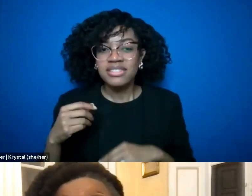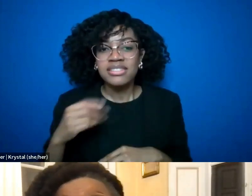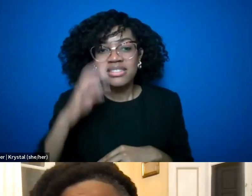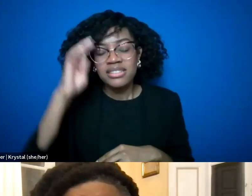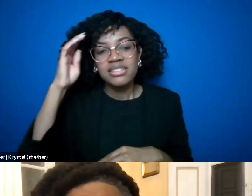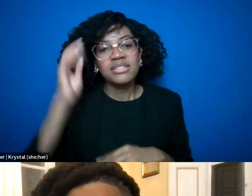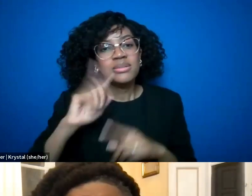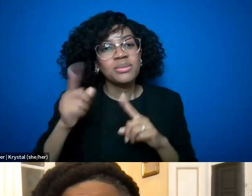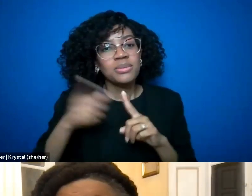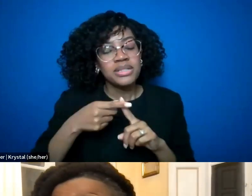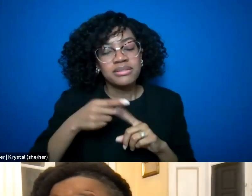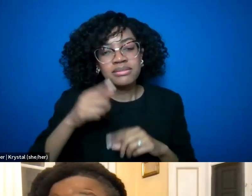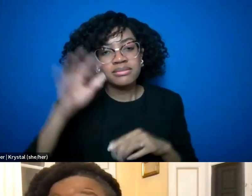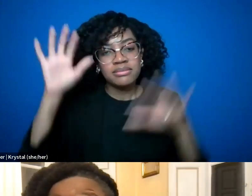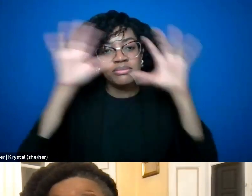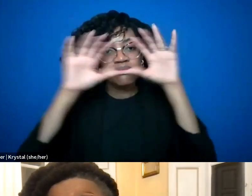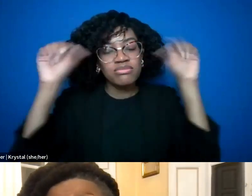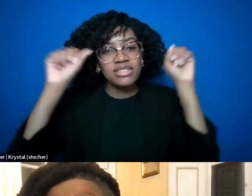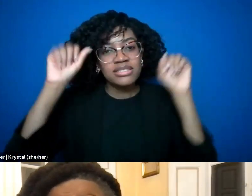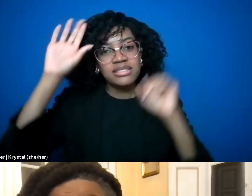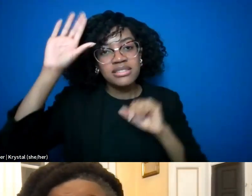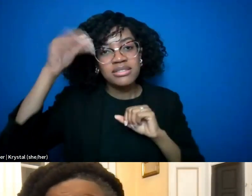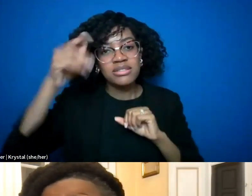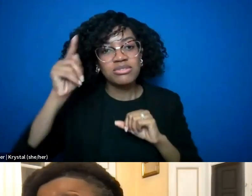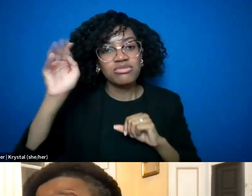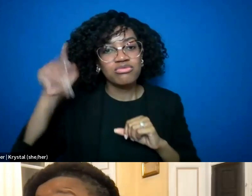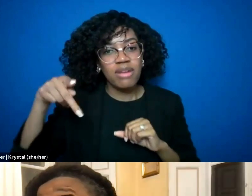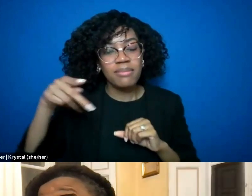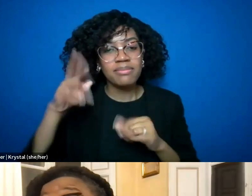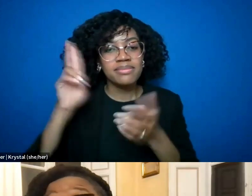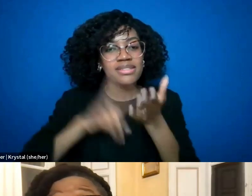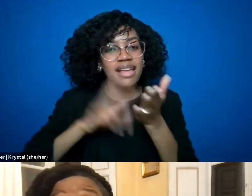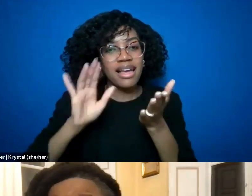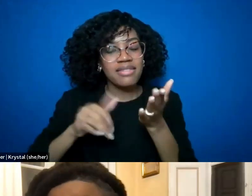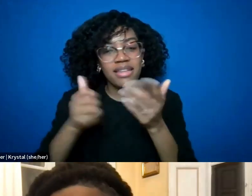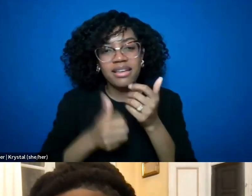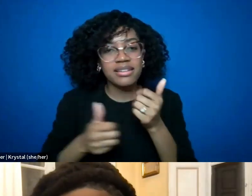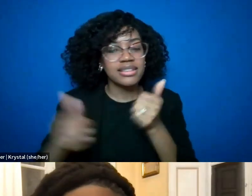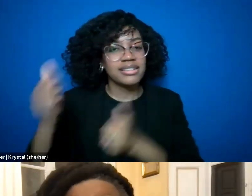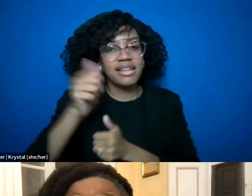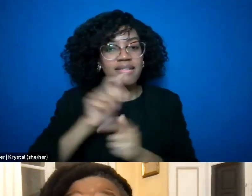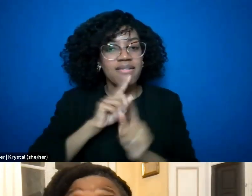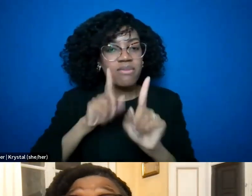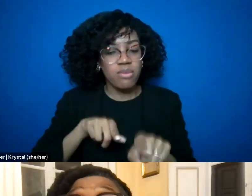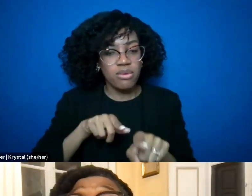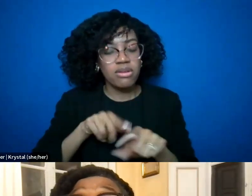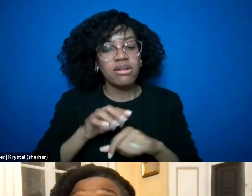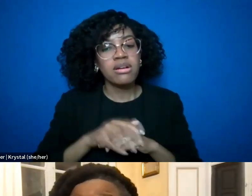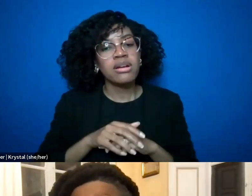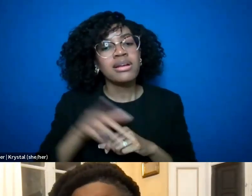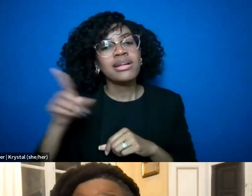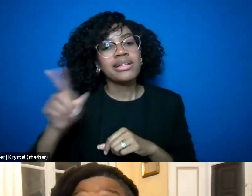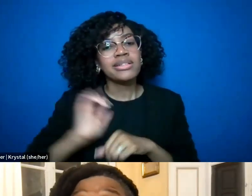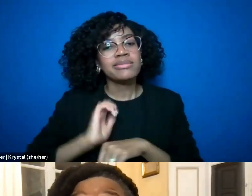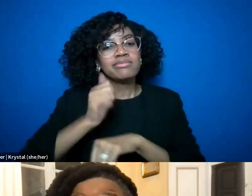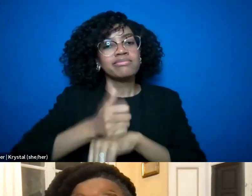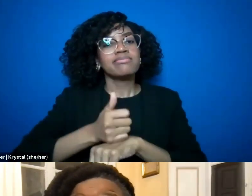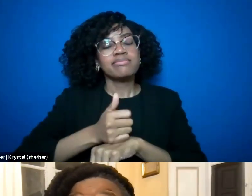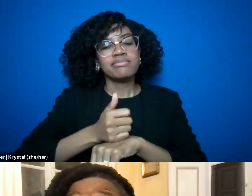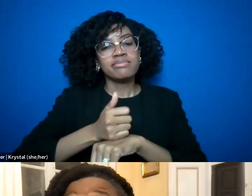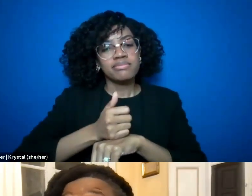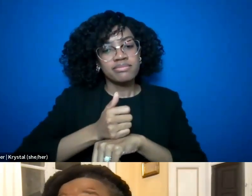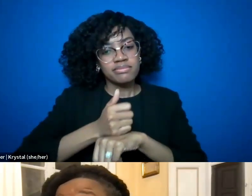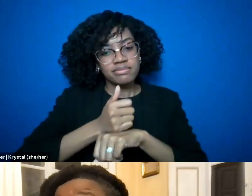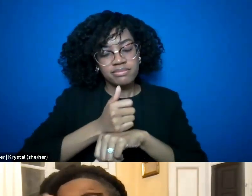President Trump signed the executive order, basically laying the groundwork for what has now